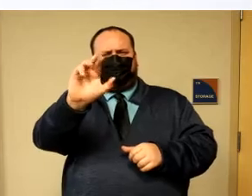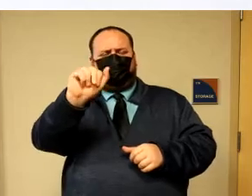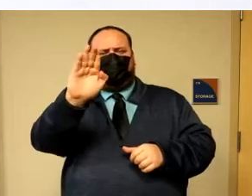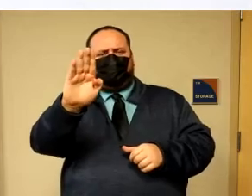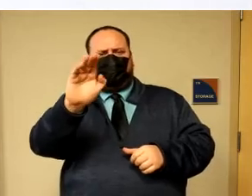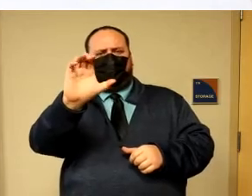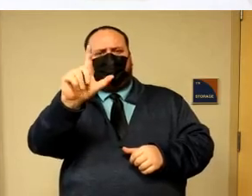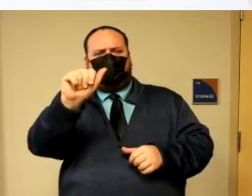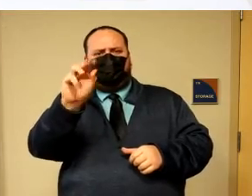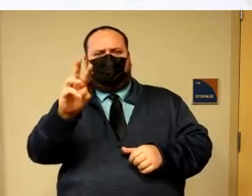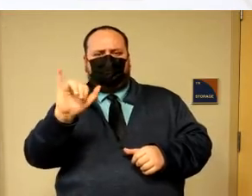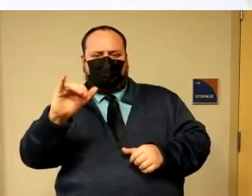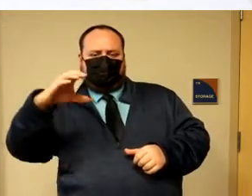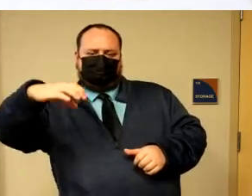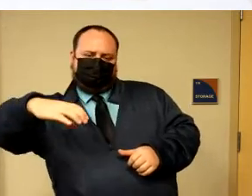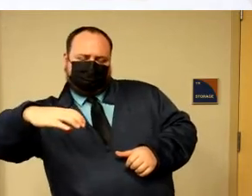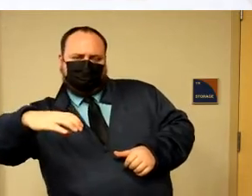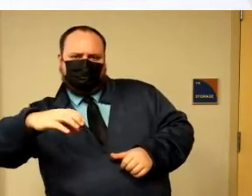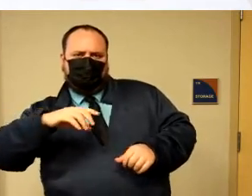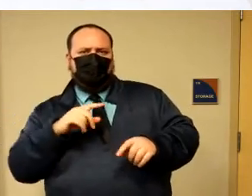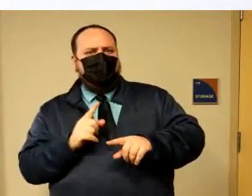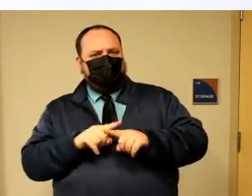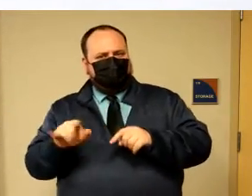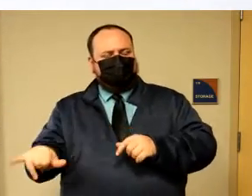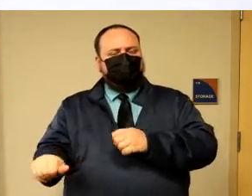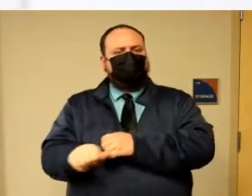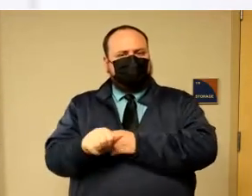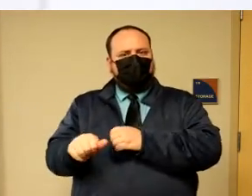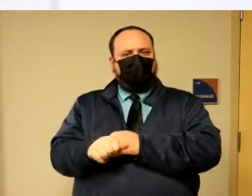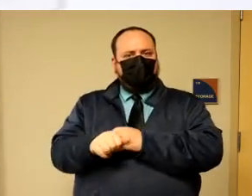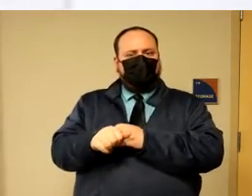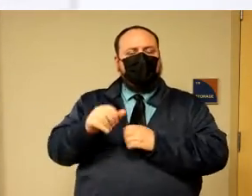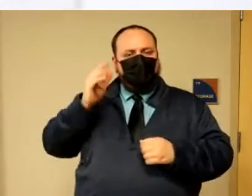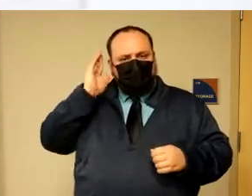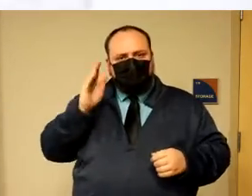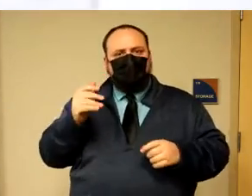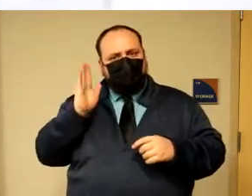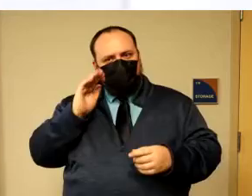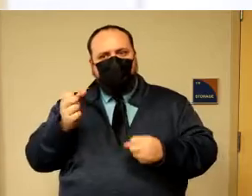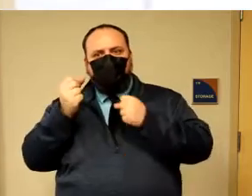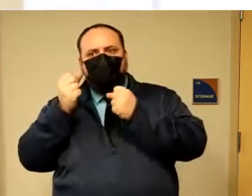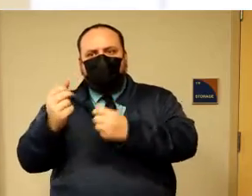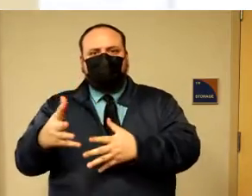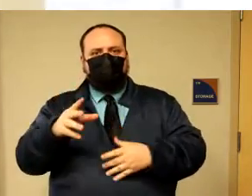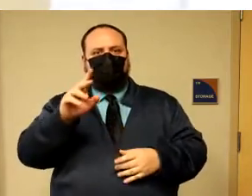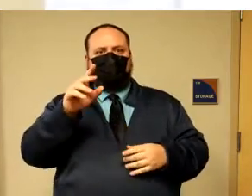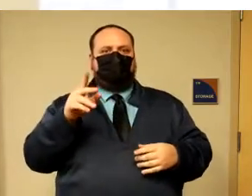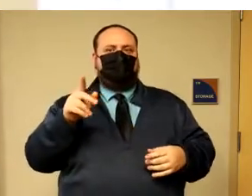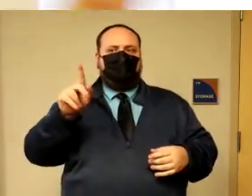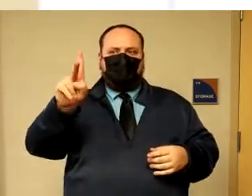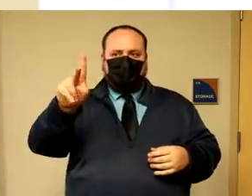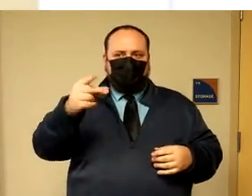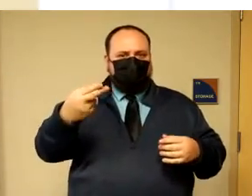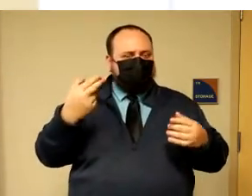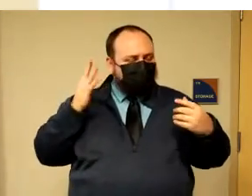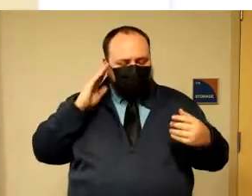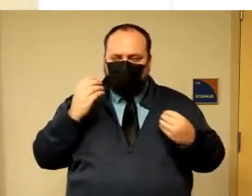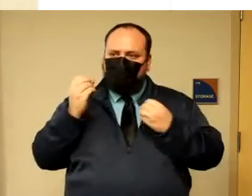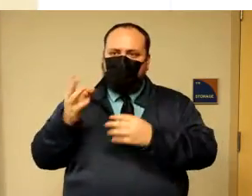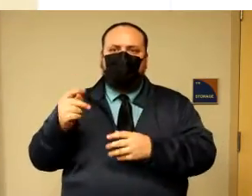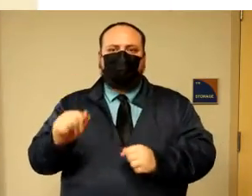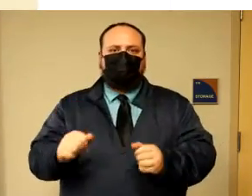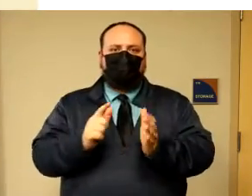that's a big dangerous thing because that would put in jeopardy Kaweah health with litigation, and we don't want to go there. We don't need to go